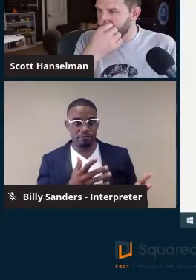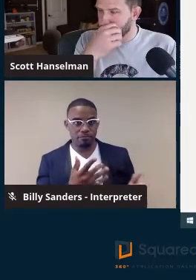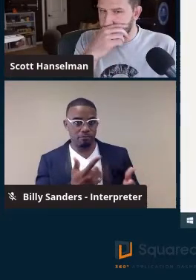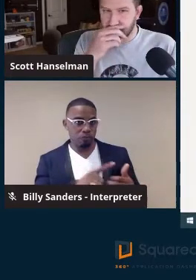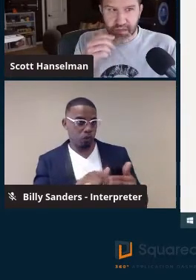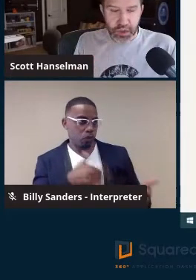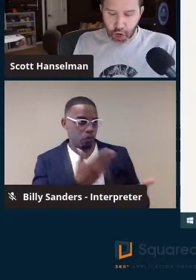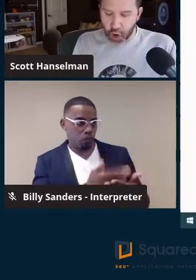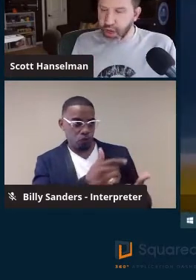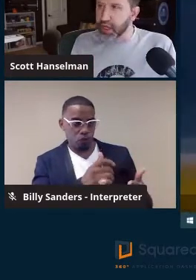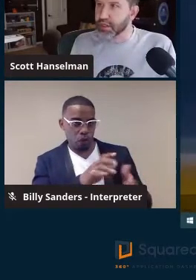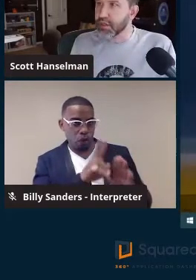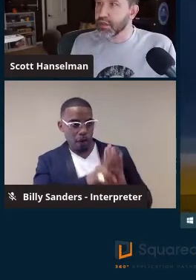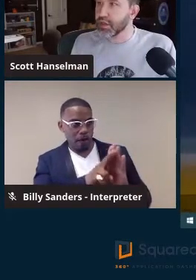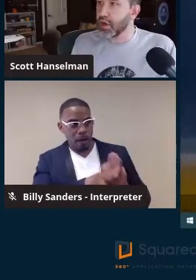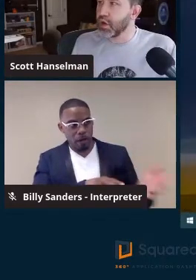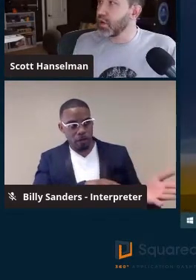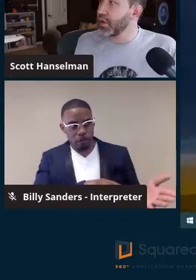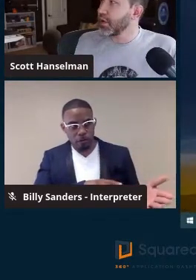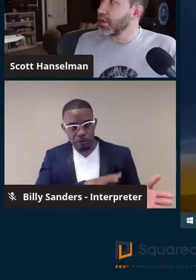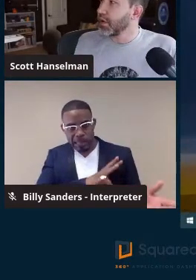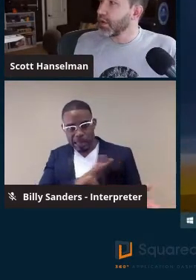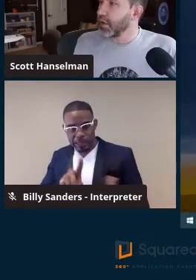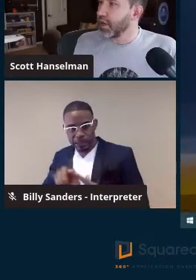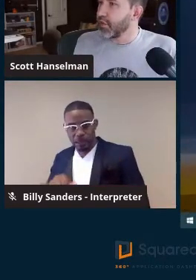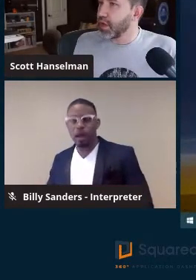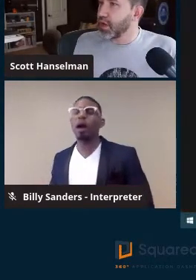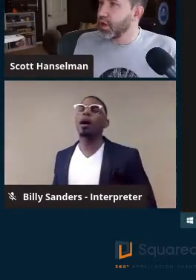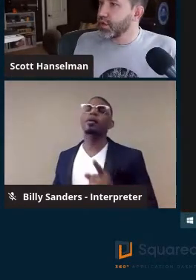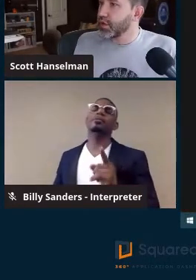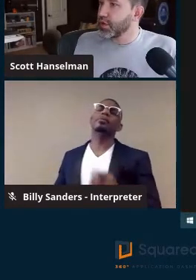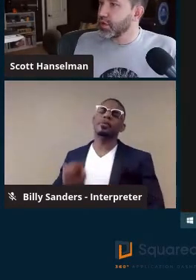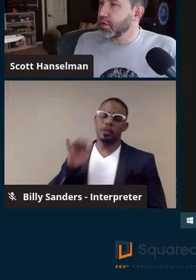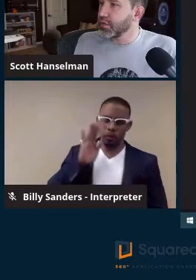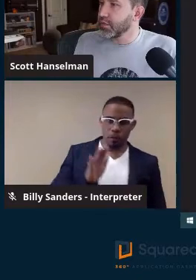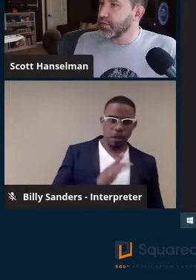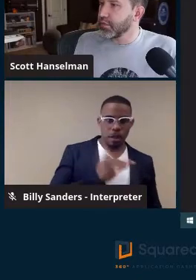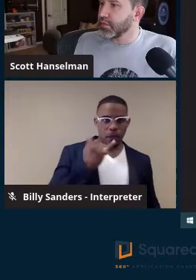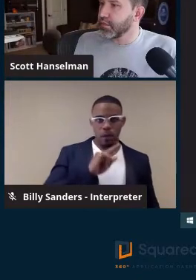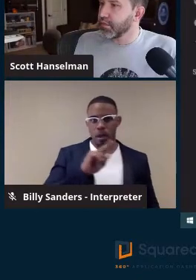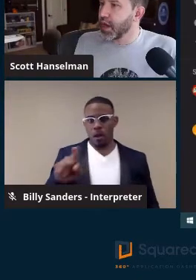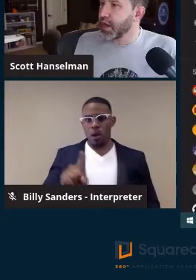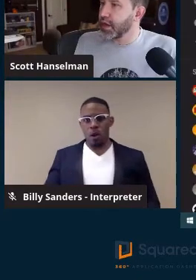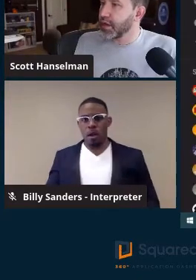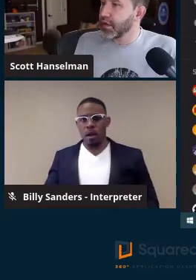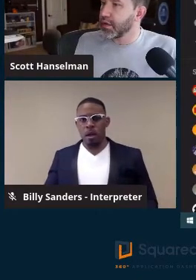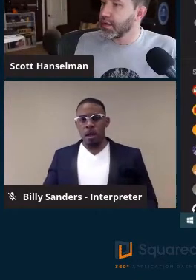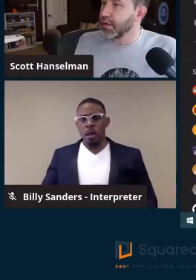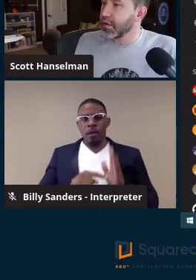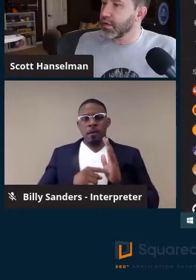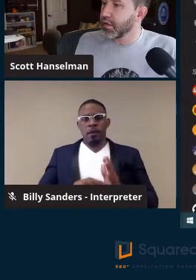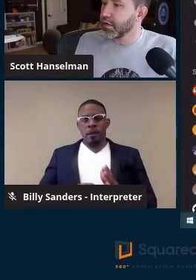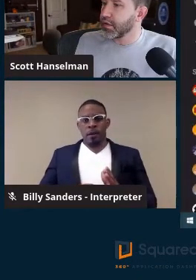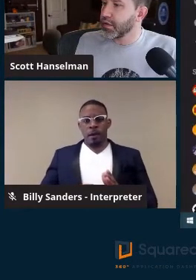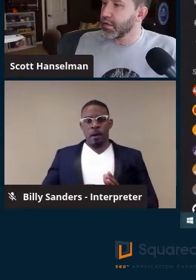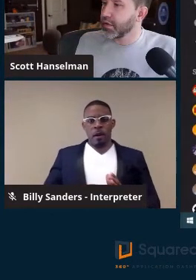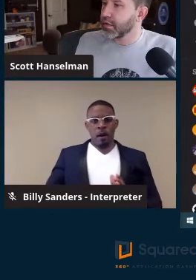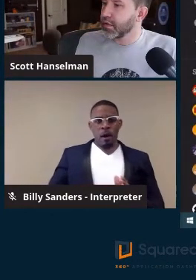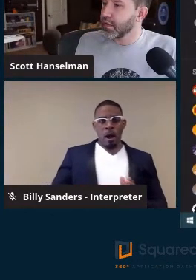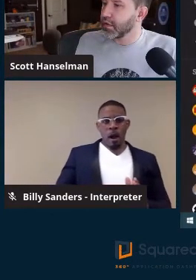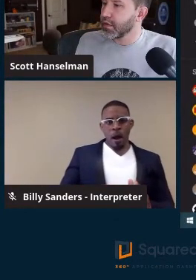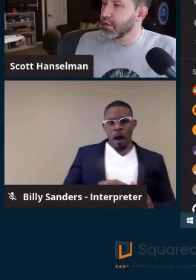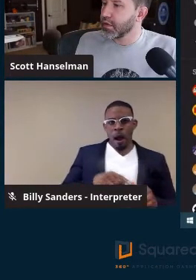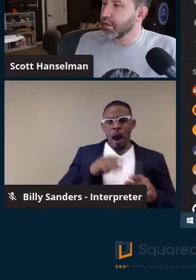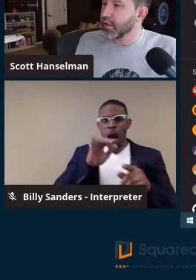about in your videos. Oh, yes. So if we go or to... maybe even show how you can rename a branch,